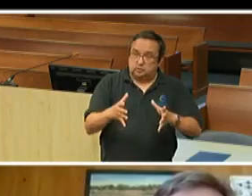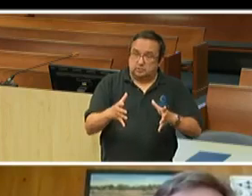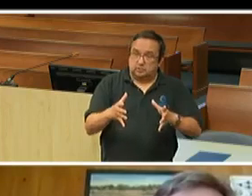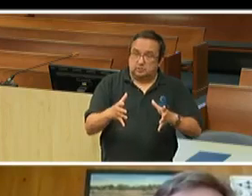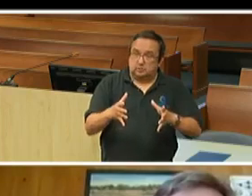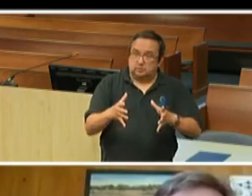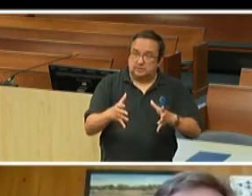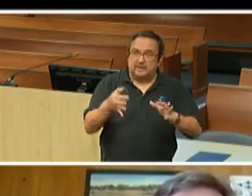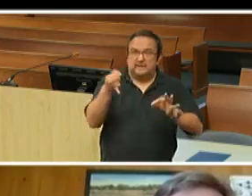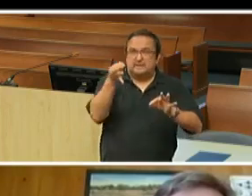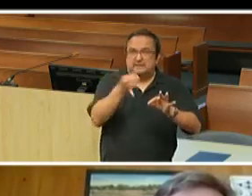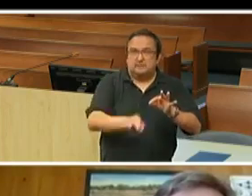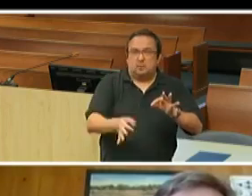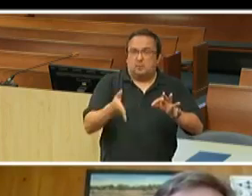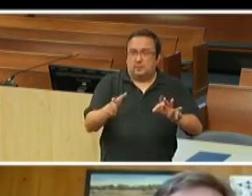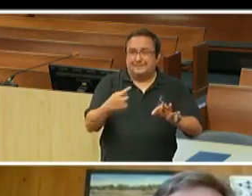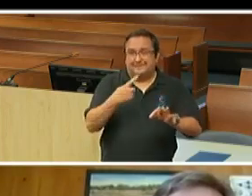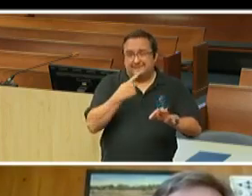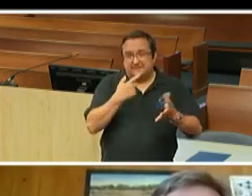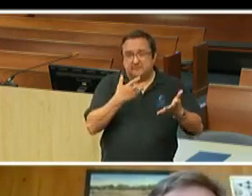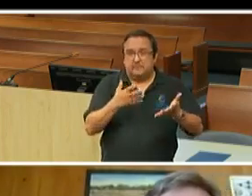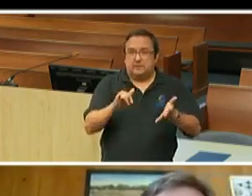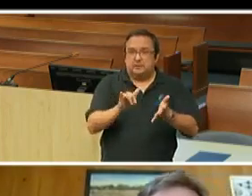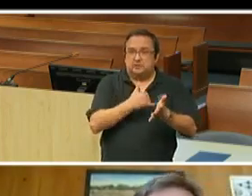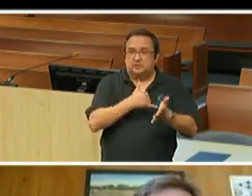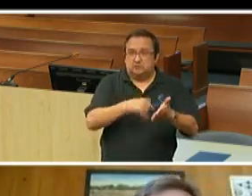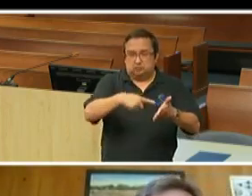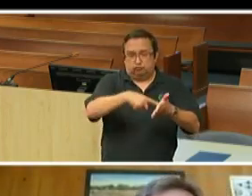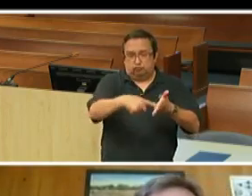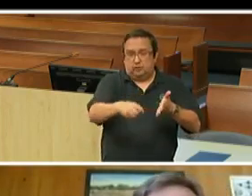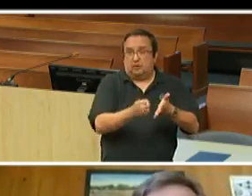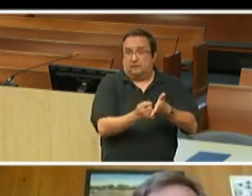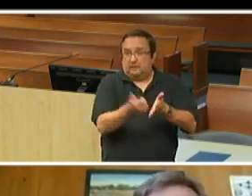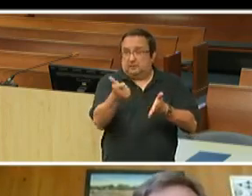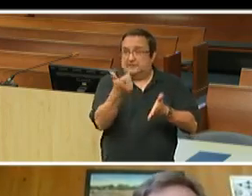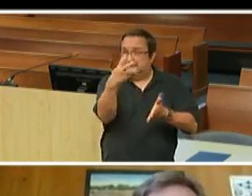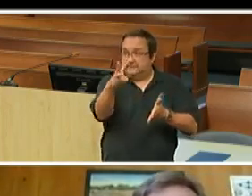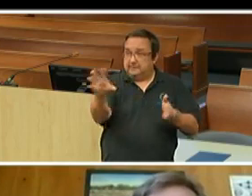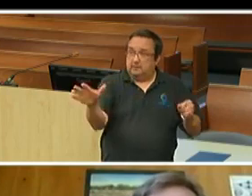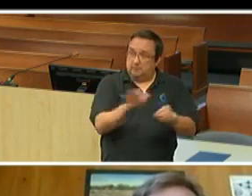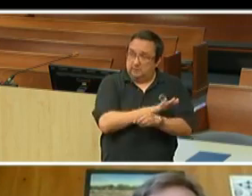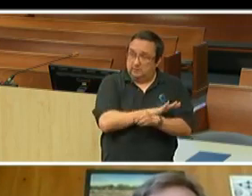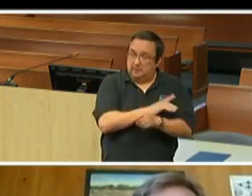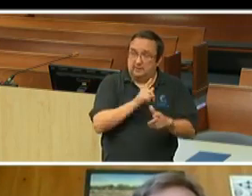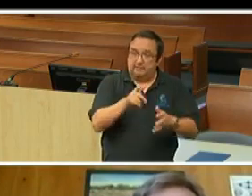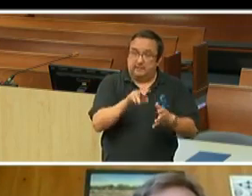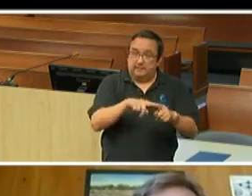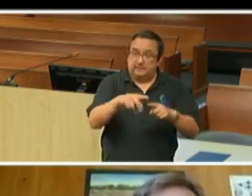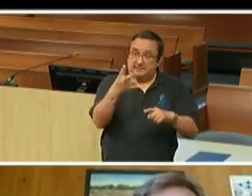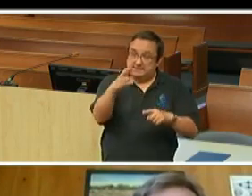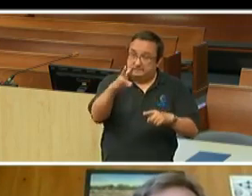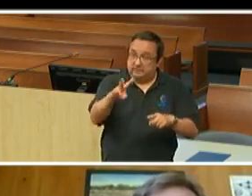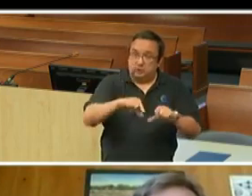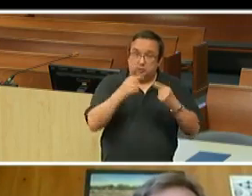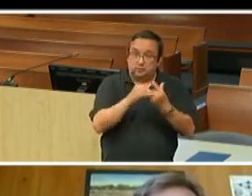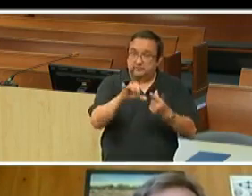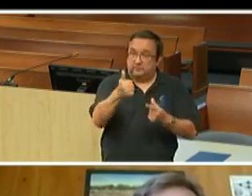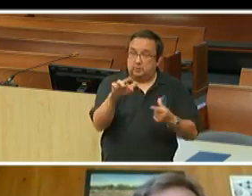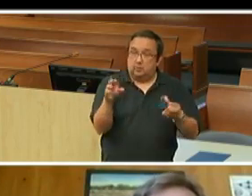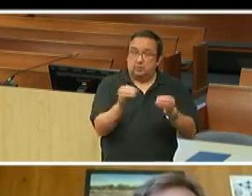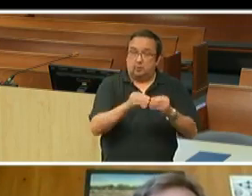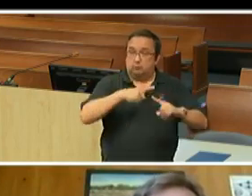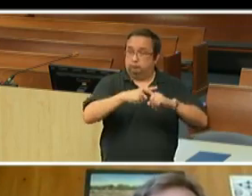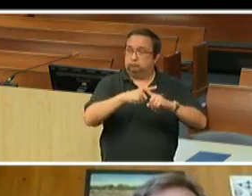the simple way, if that's what we want to do, would be to strike 16, essentially, and just in 17 say groups of 10 or more are